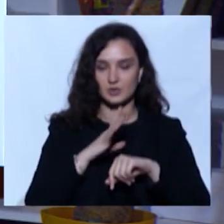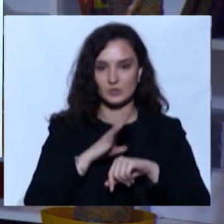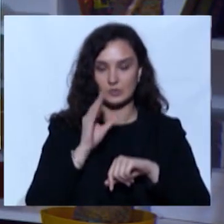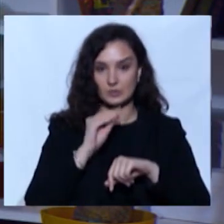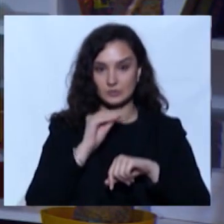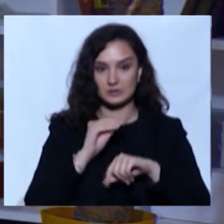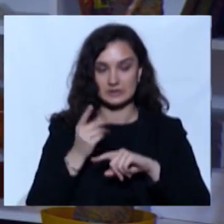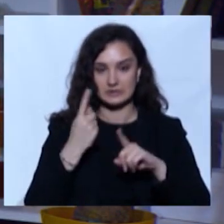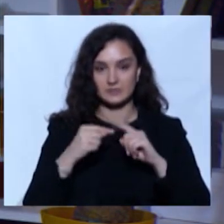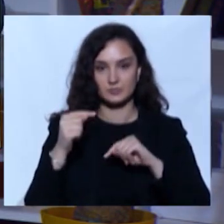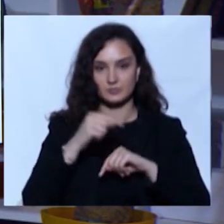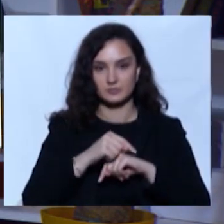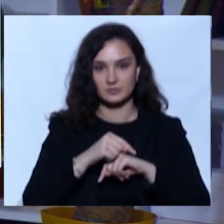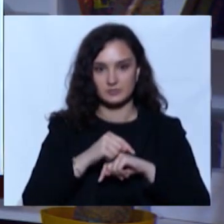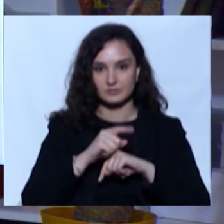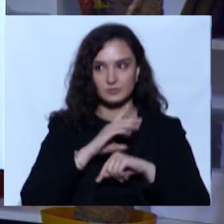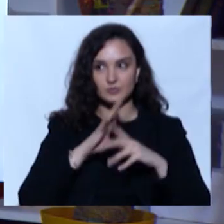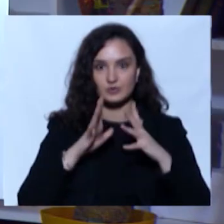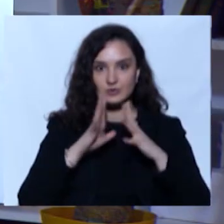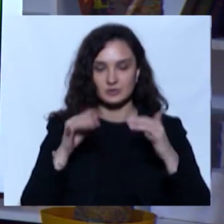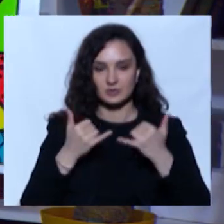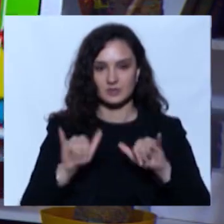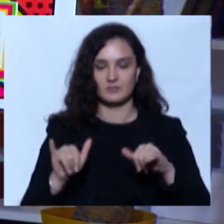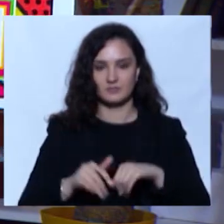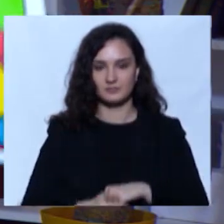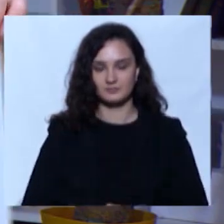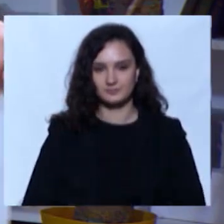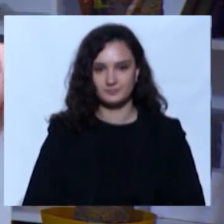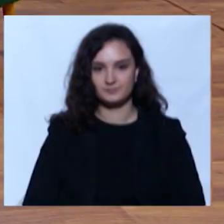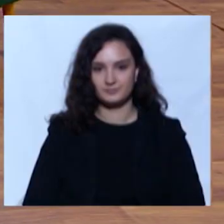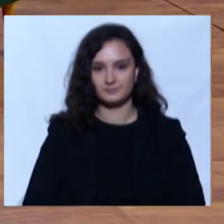cook came back, he had a big surprise.